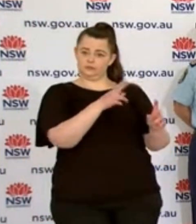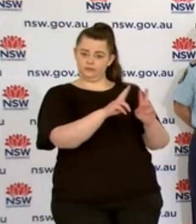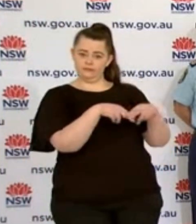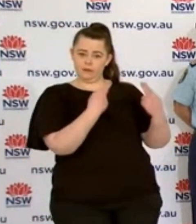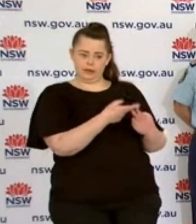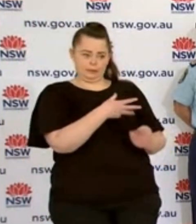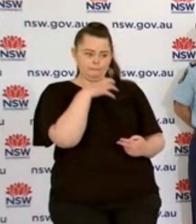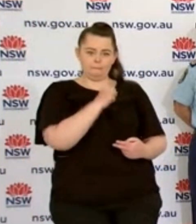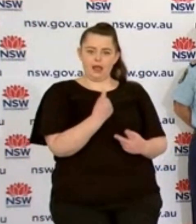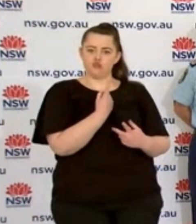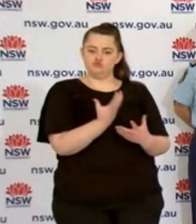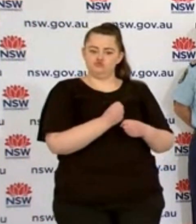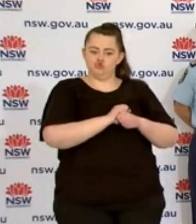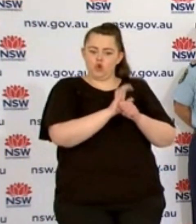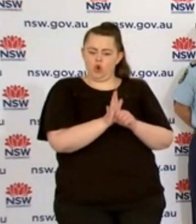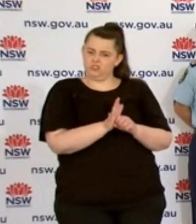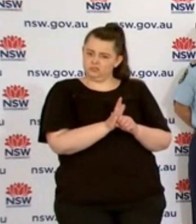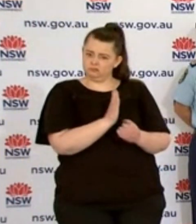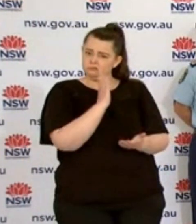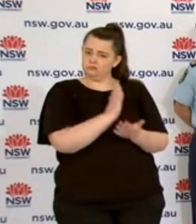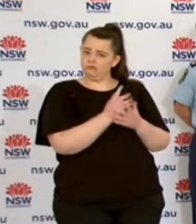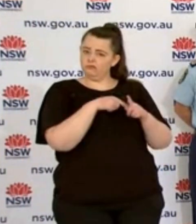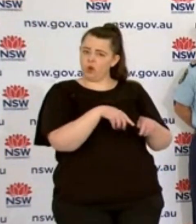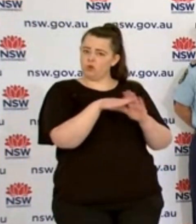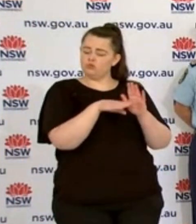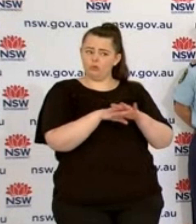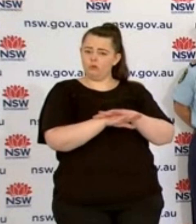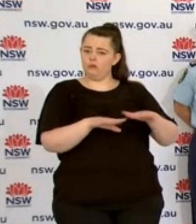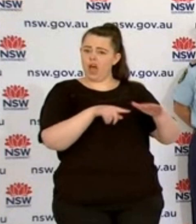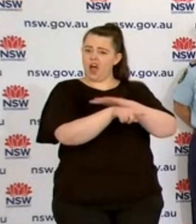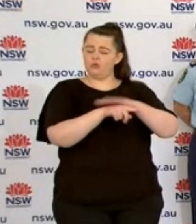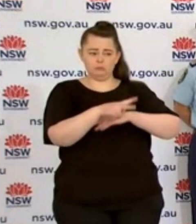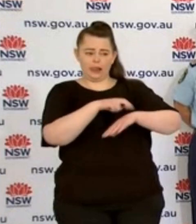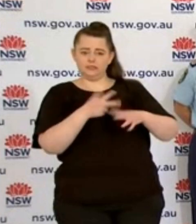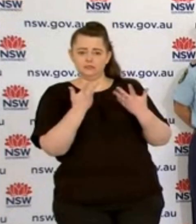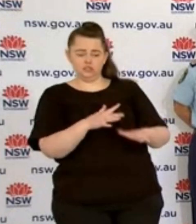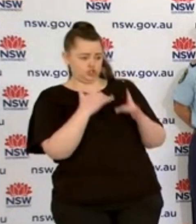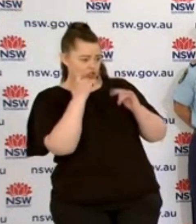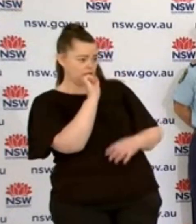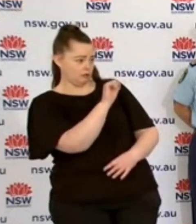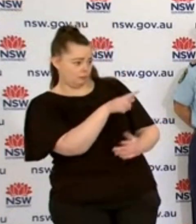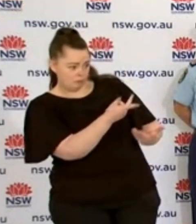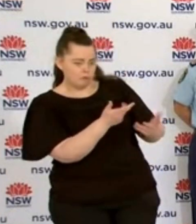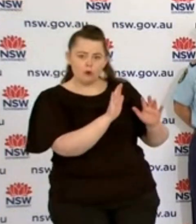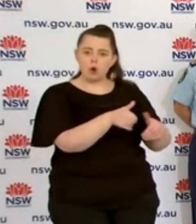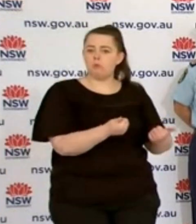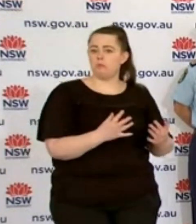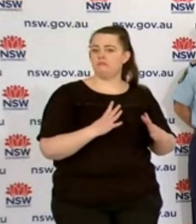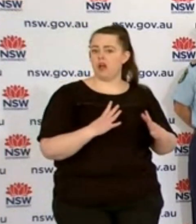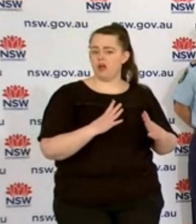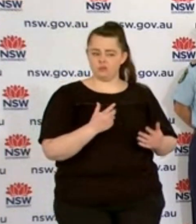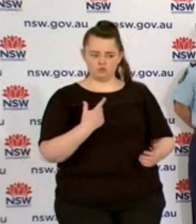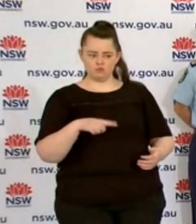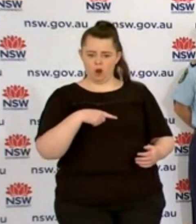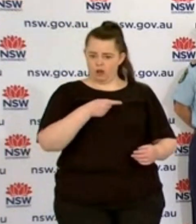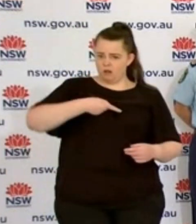I'm not going to prosecute the specifics of a case in the public. It's not appropriate to have that information aired. I can just be